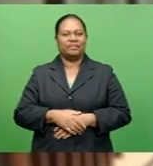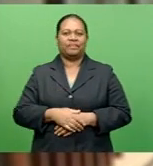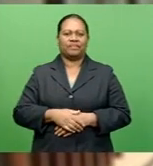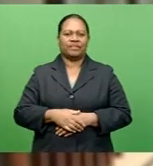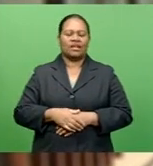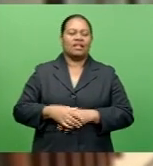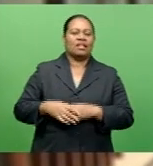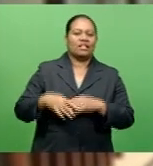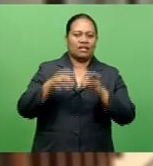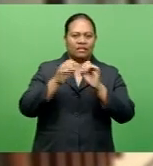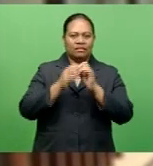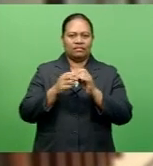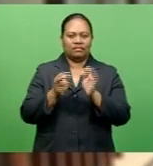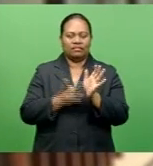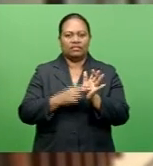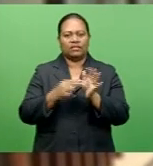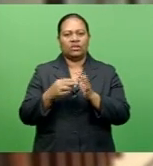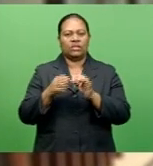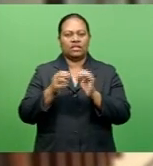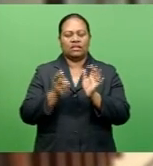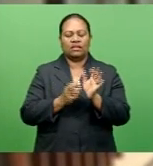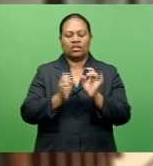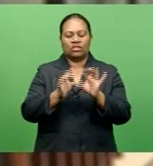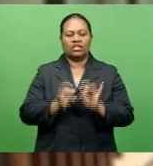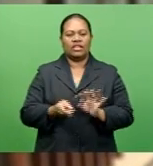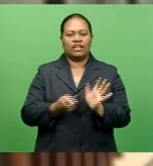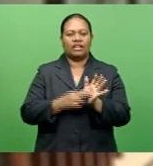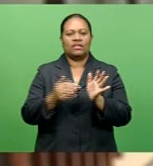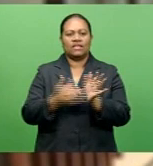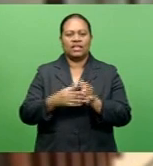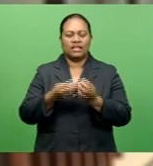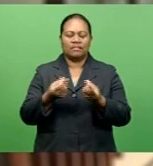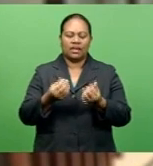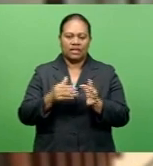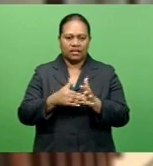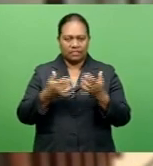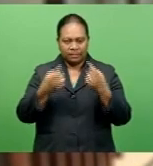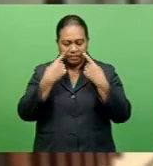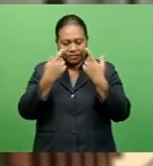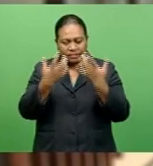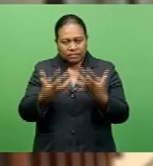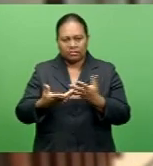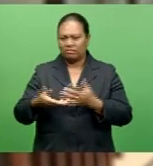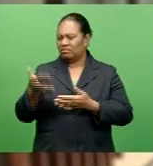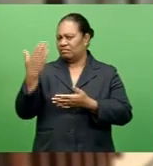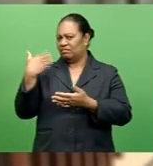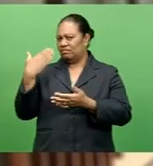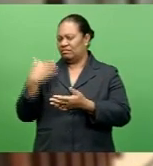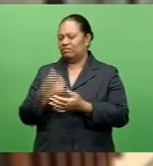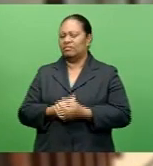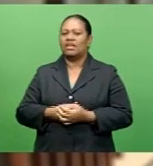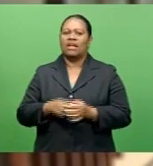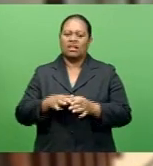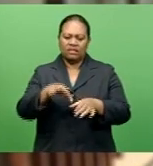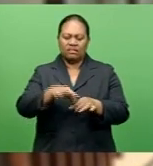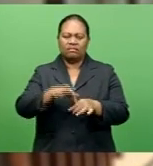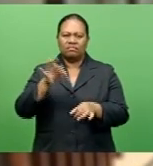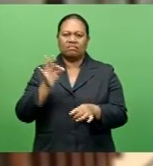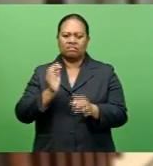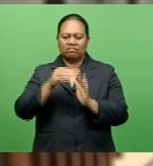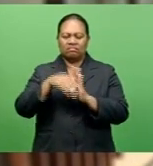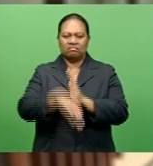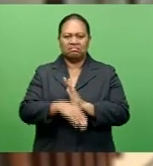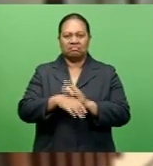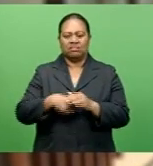and Kiwi dollars took a recess today after recovering from a sickening slide the previous session, although both are nursing losses for the